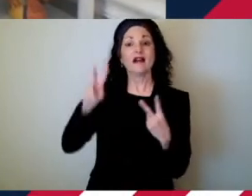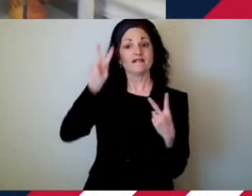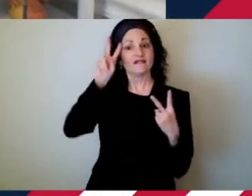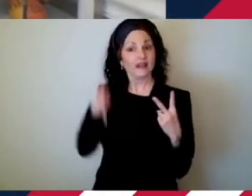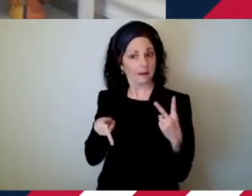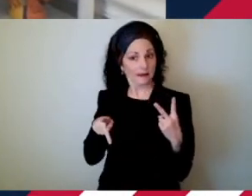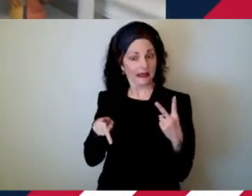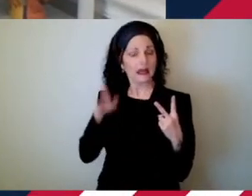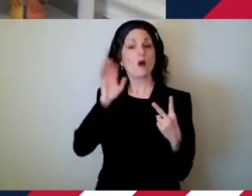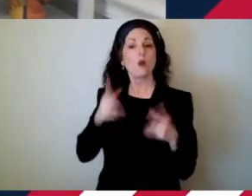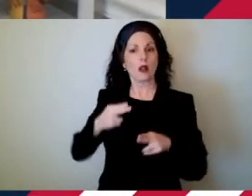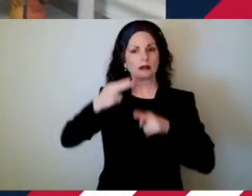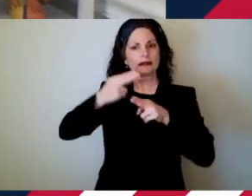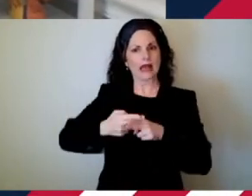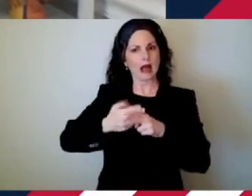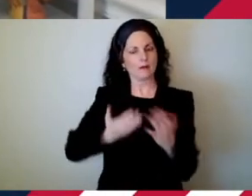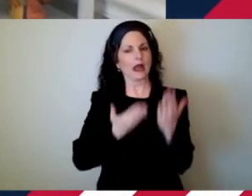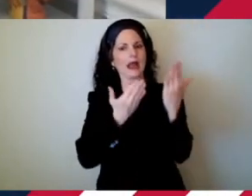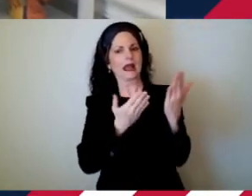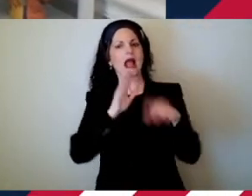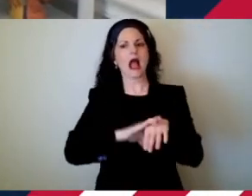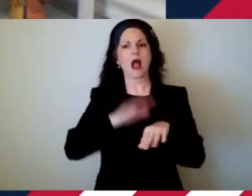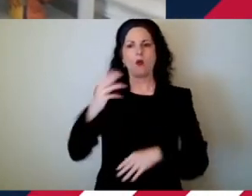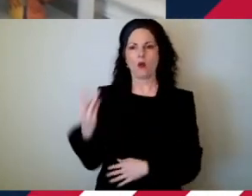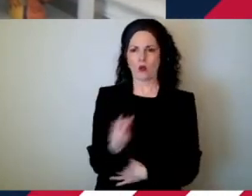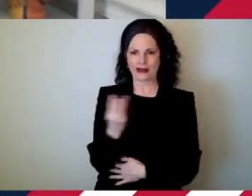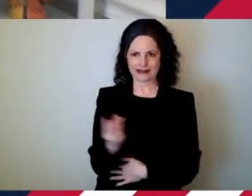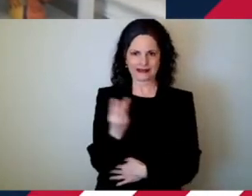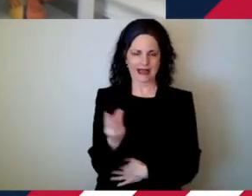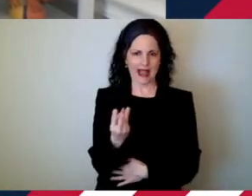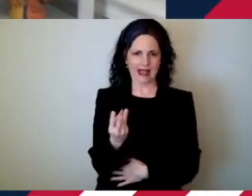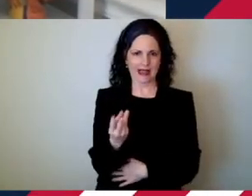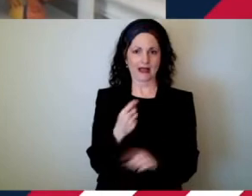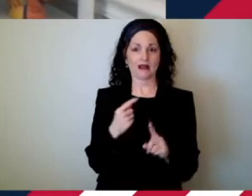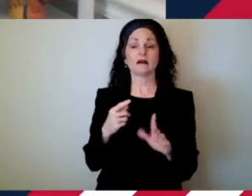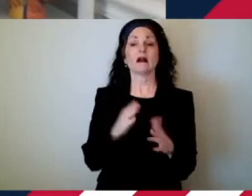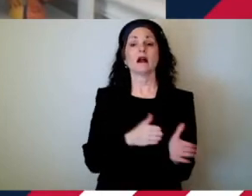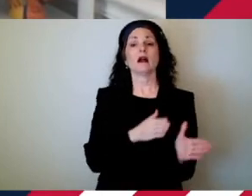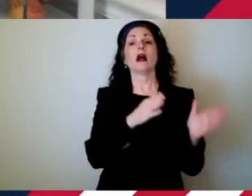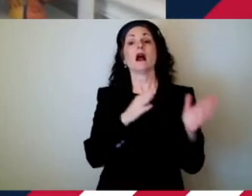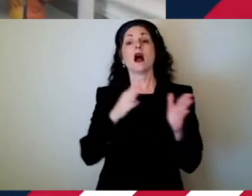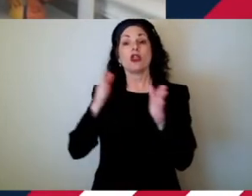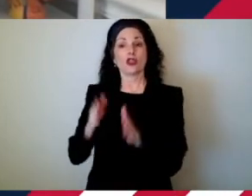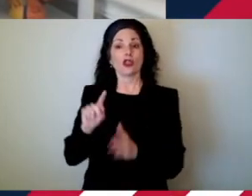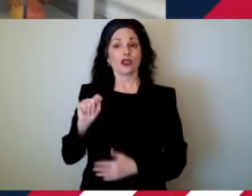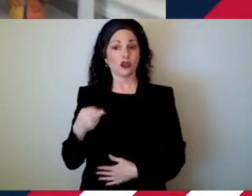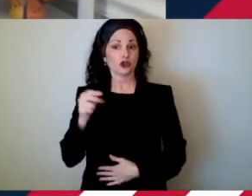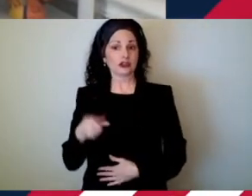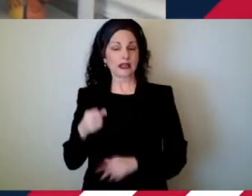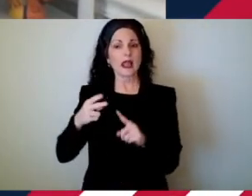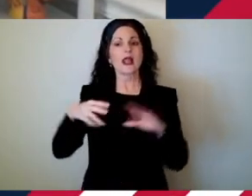Wednesday, and the presidential nominee's acceptance speech will be on Thursday.